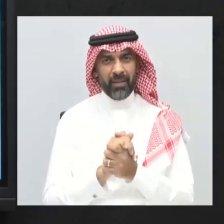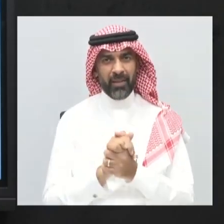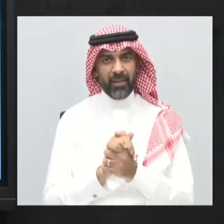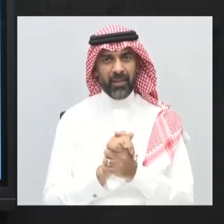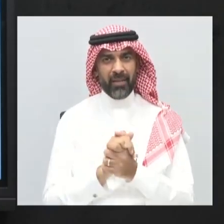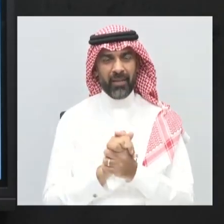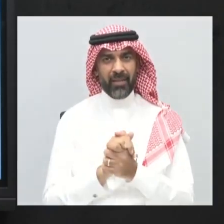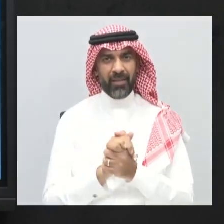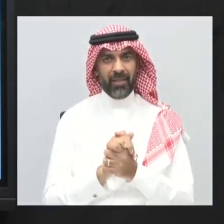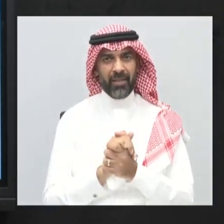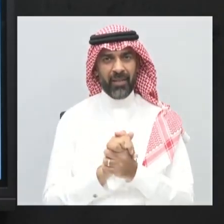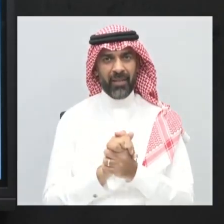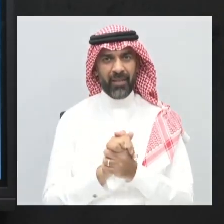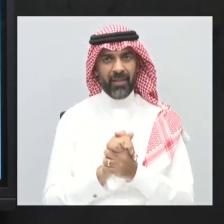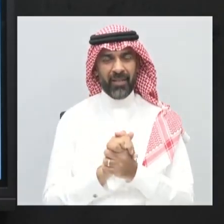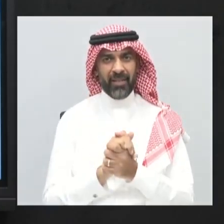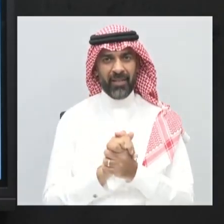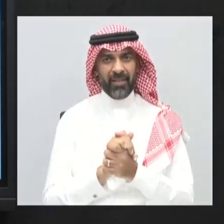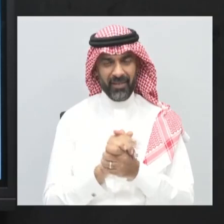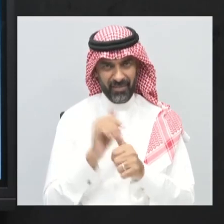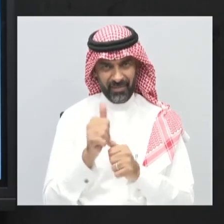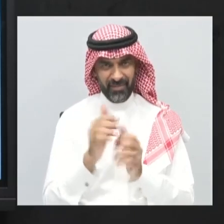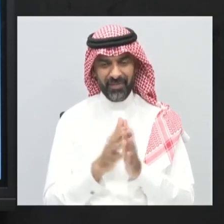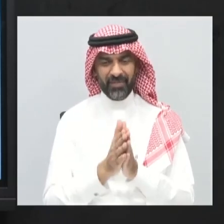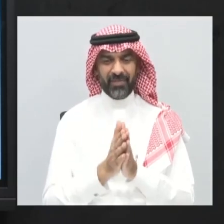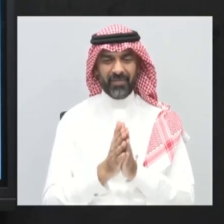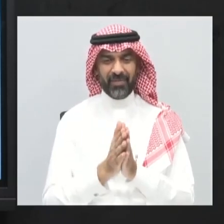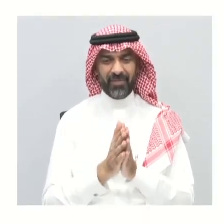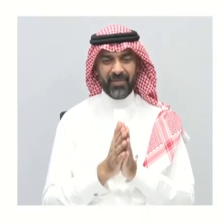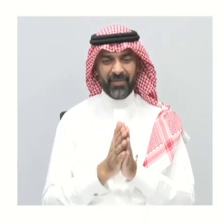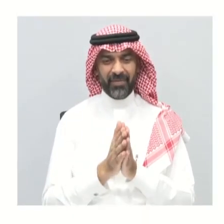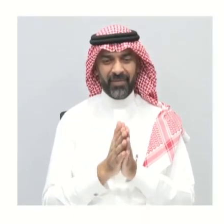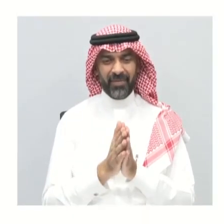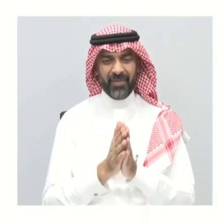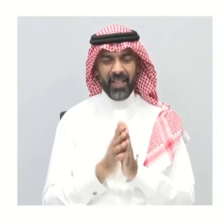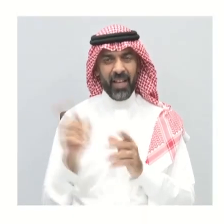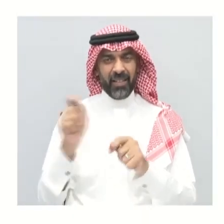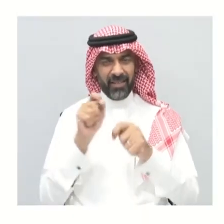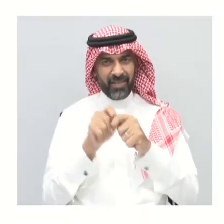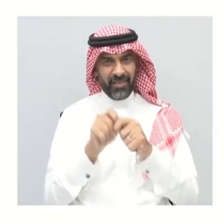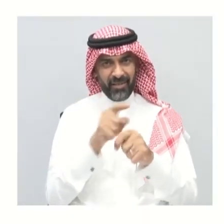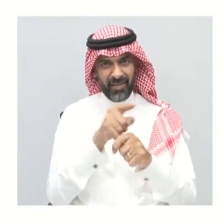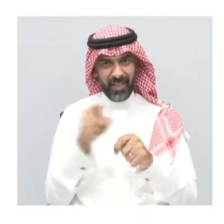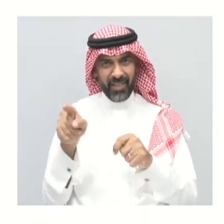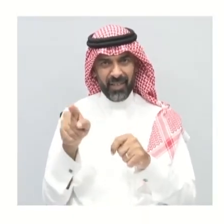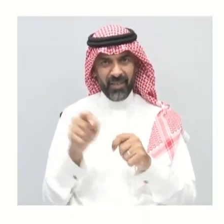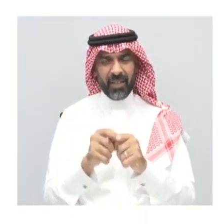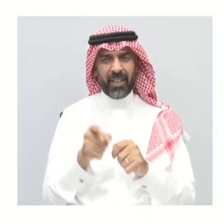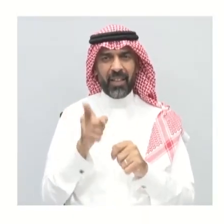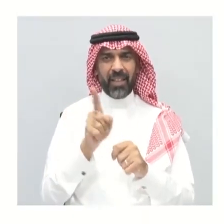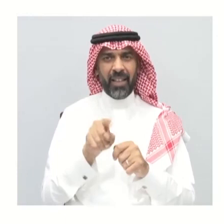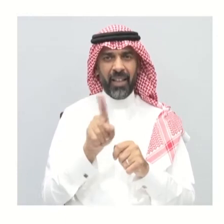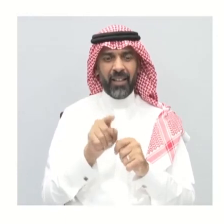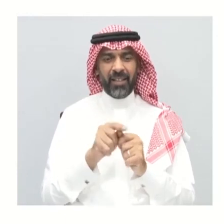There's a word for it. I'll leave that to you, okay? Now, for advice time, boys and girls, let's read this